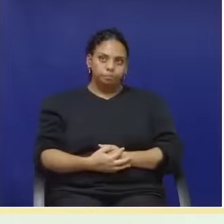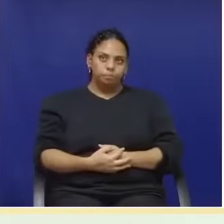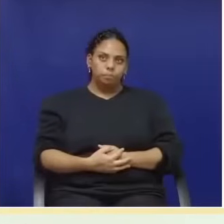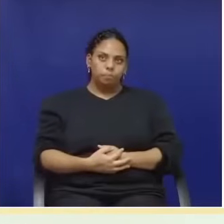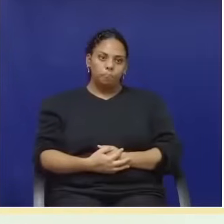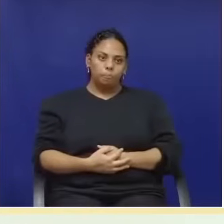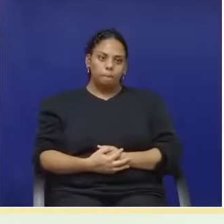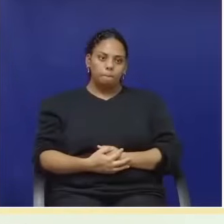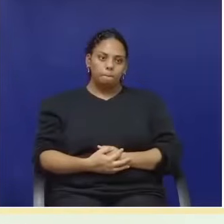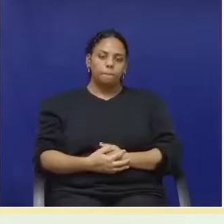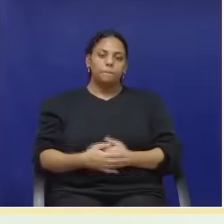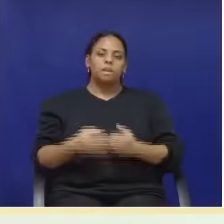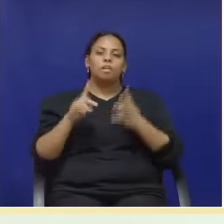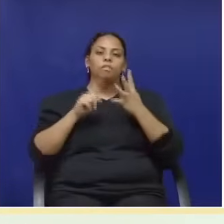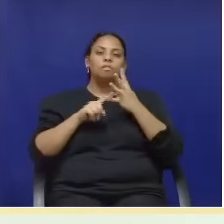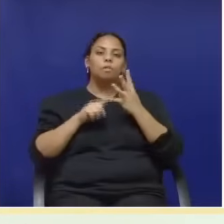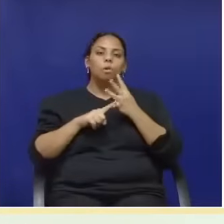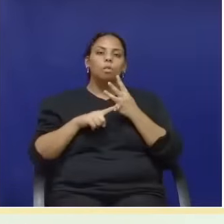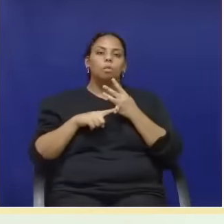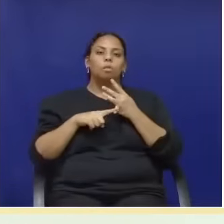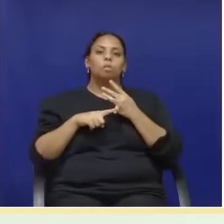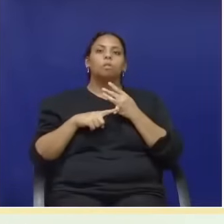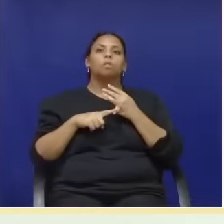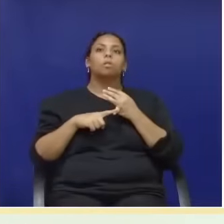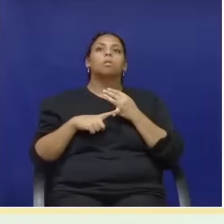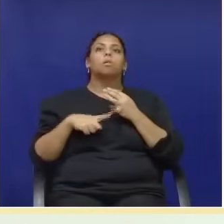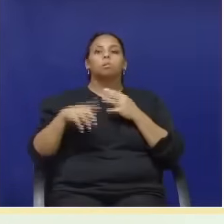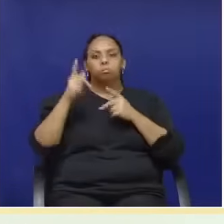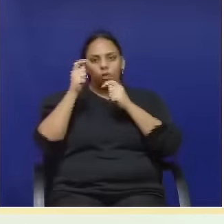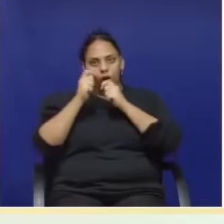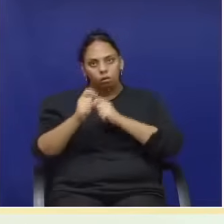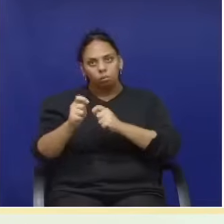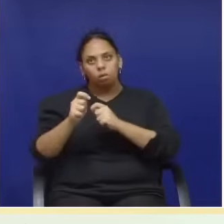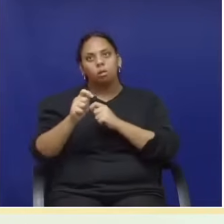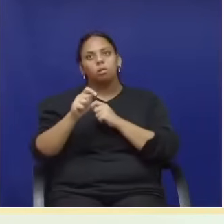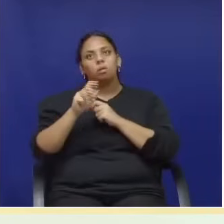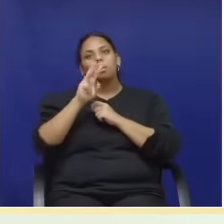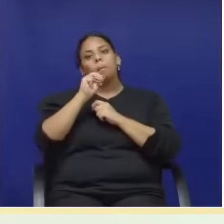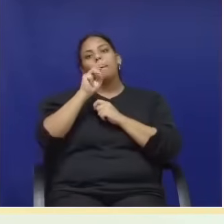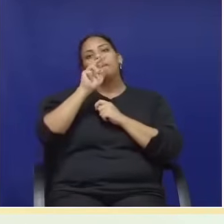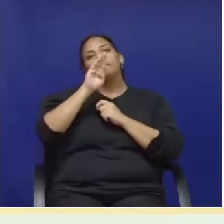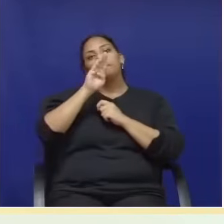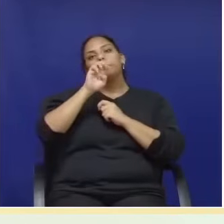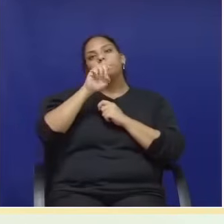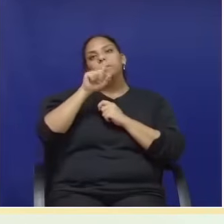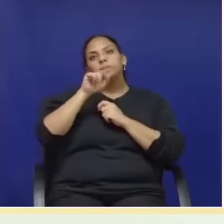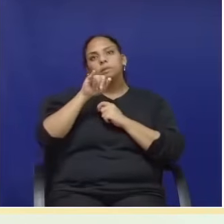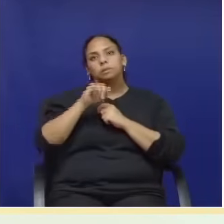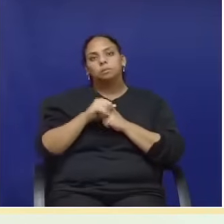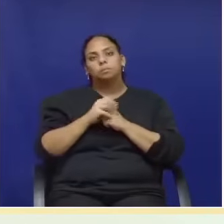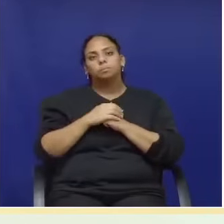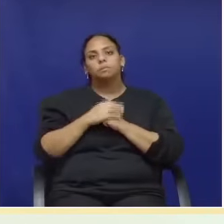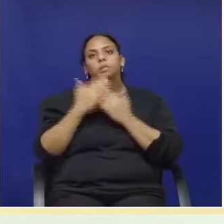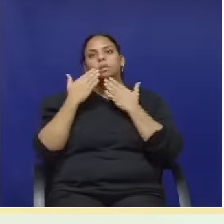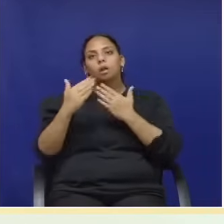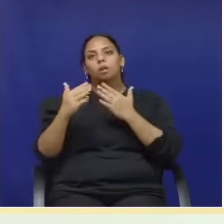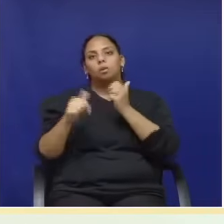fourth supplementary question will be asked by the Honourable Modise Mpia. Thank you, Deputy